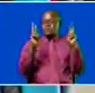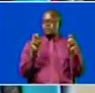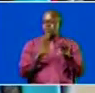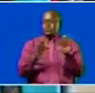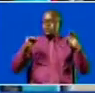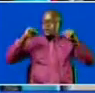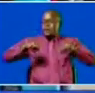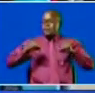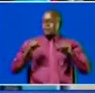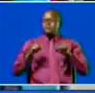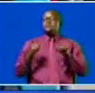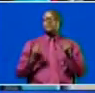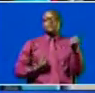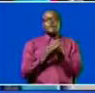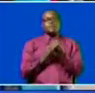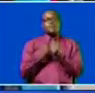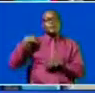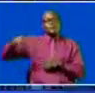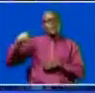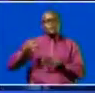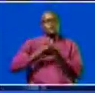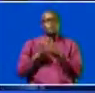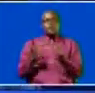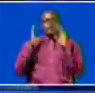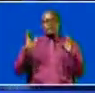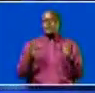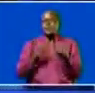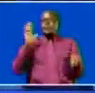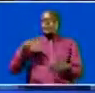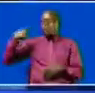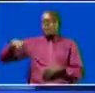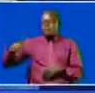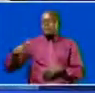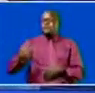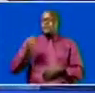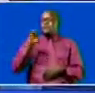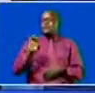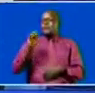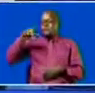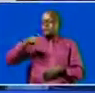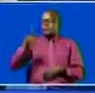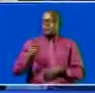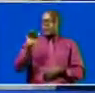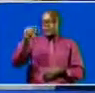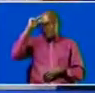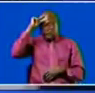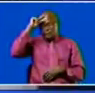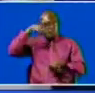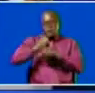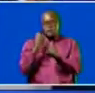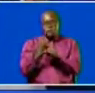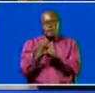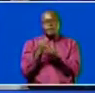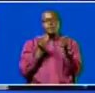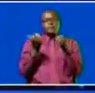been able to grow the industry the way it should have been. Majority of manufacturers at EPZ are pleading with the government to level the business